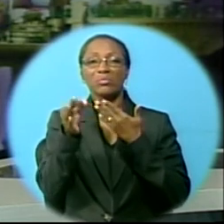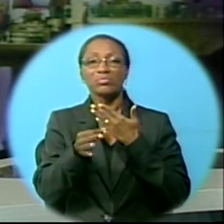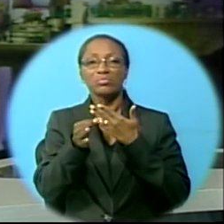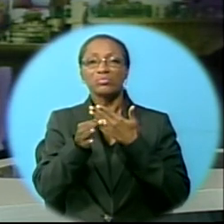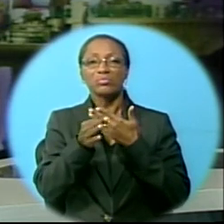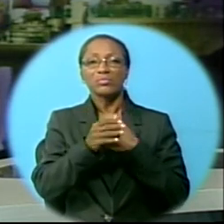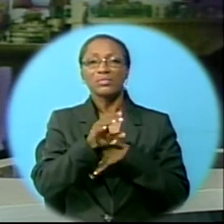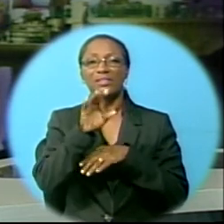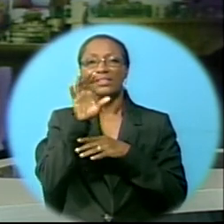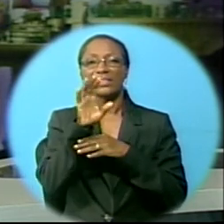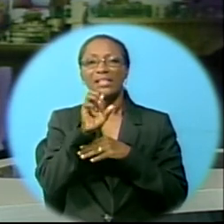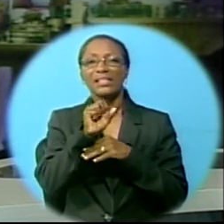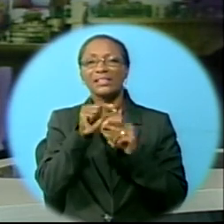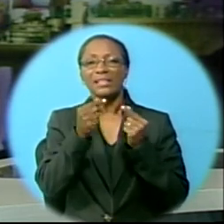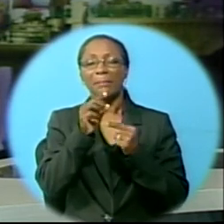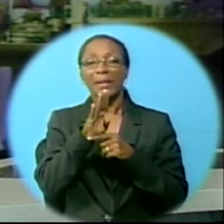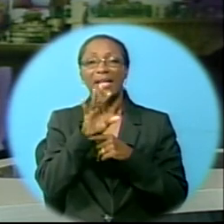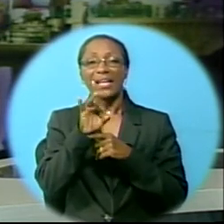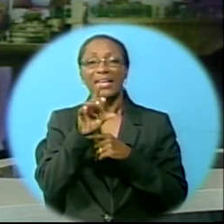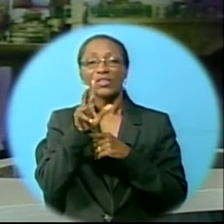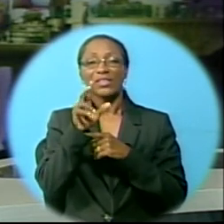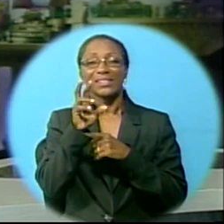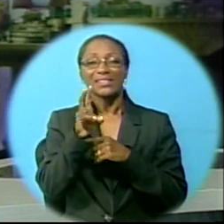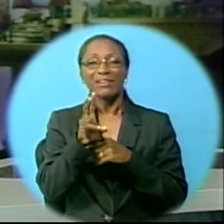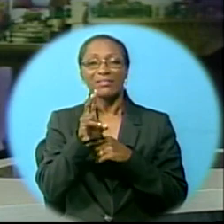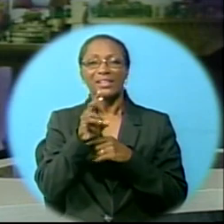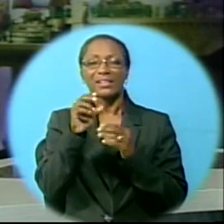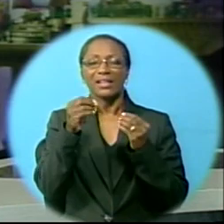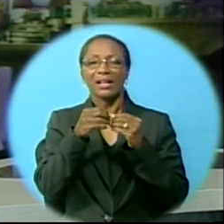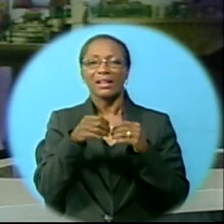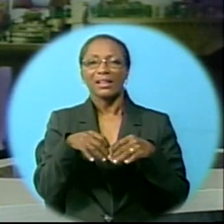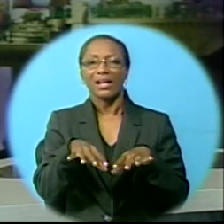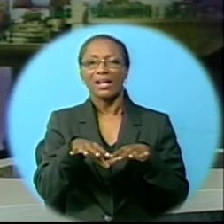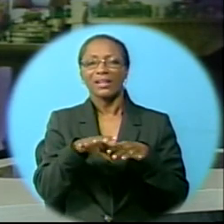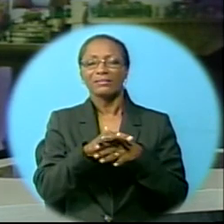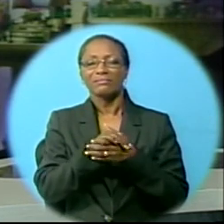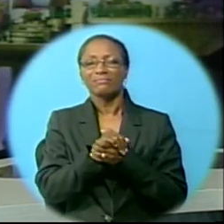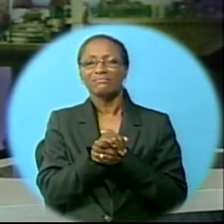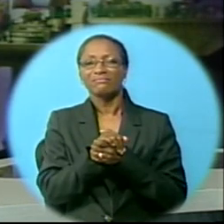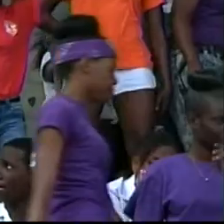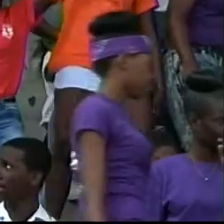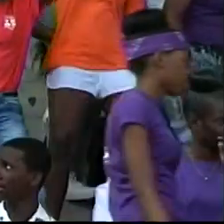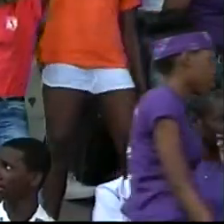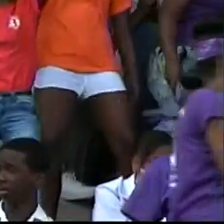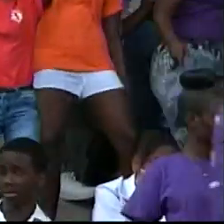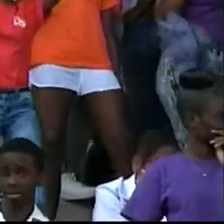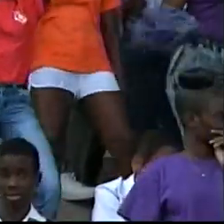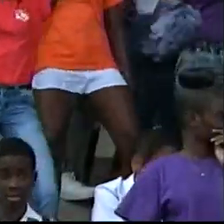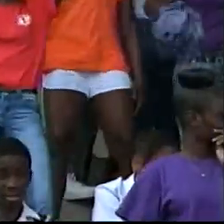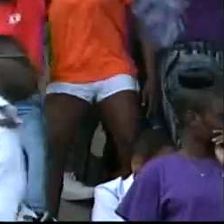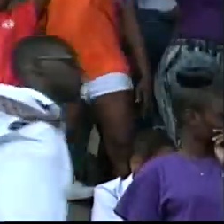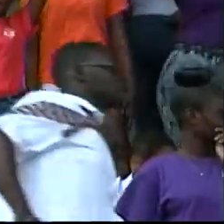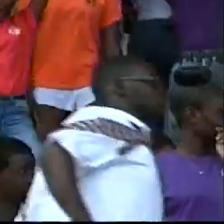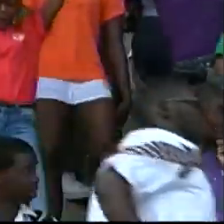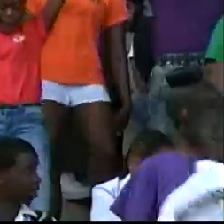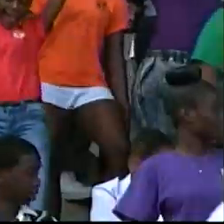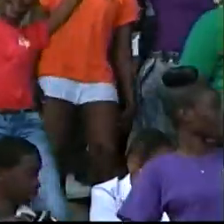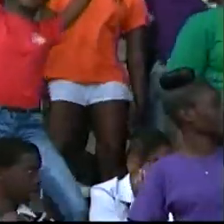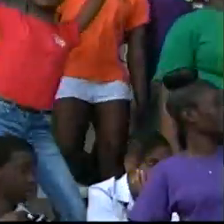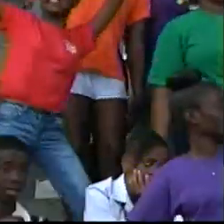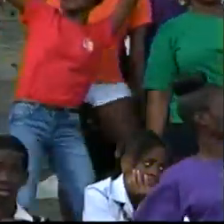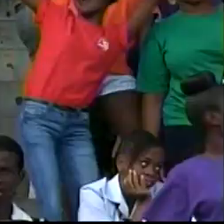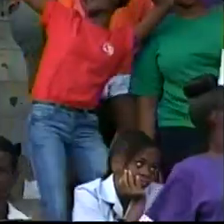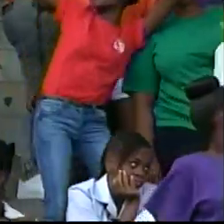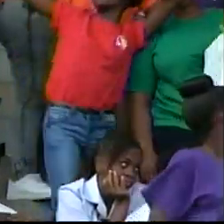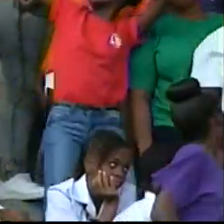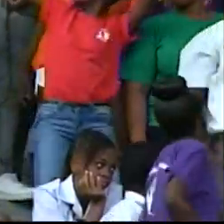B on 837 points. CBC's Anne-Marie Burke reports. The secondary schools have started their inter-house sports,